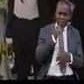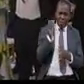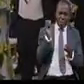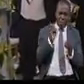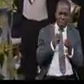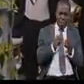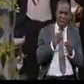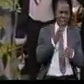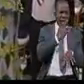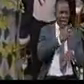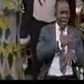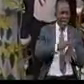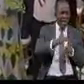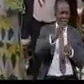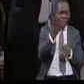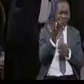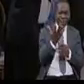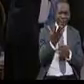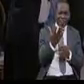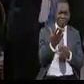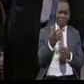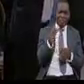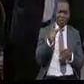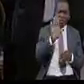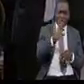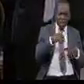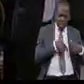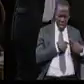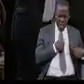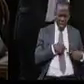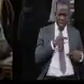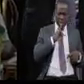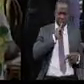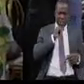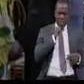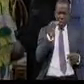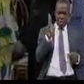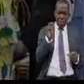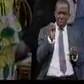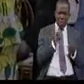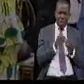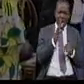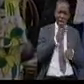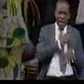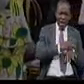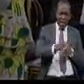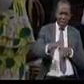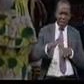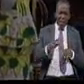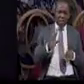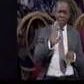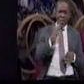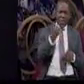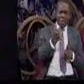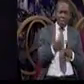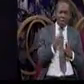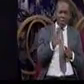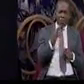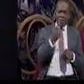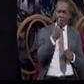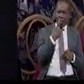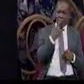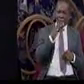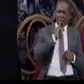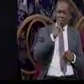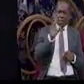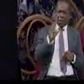Your heart no more empty. The word of your mouth no more empty.